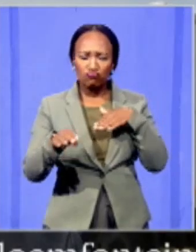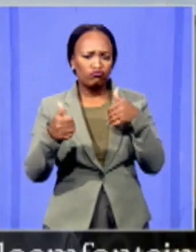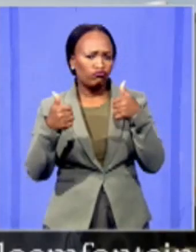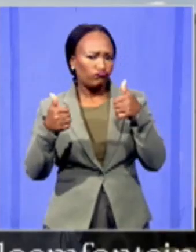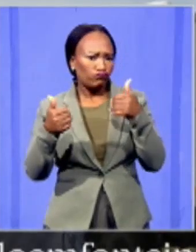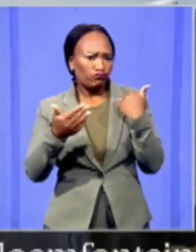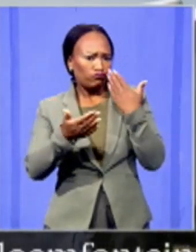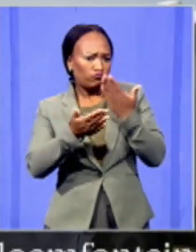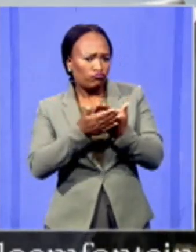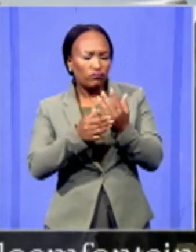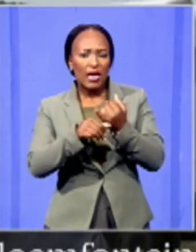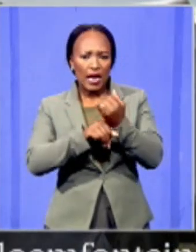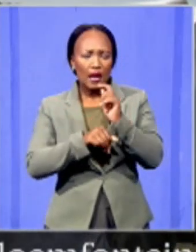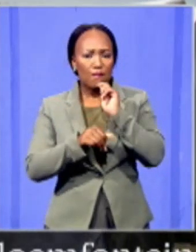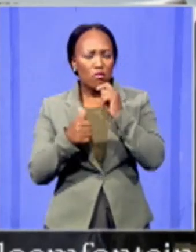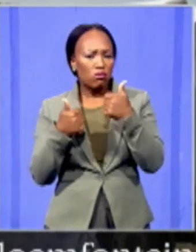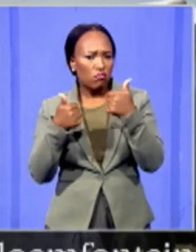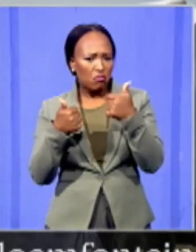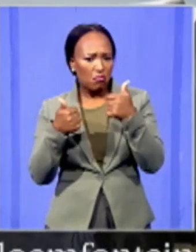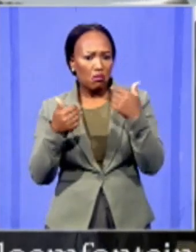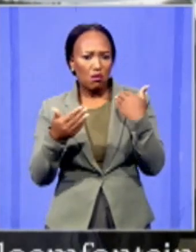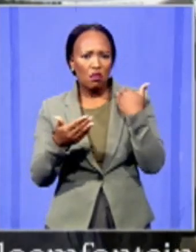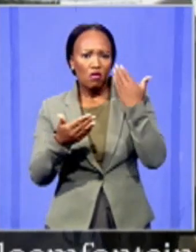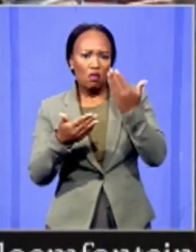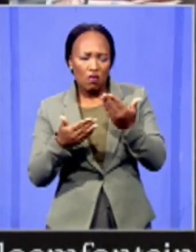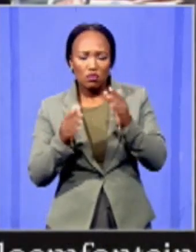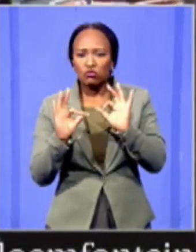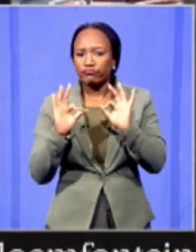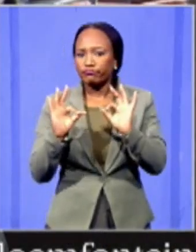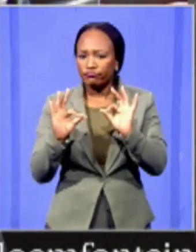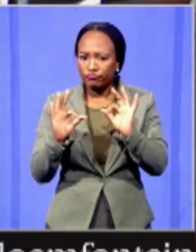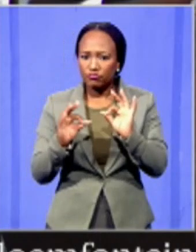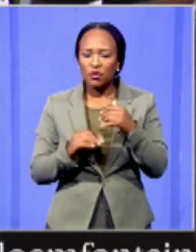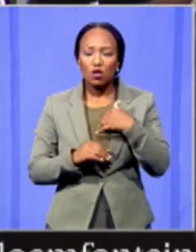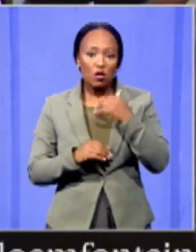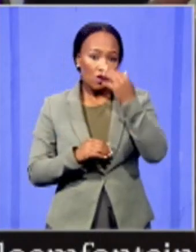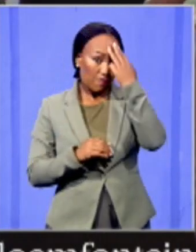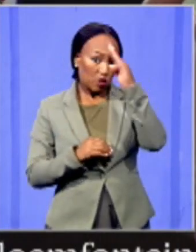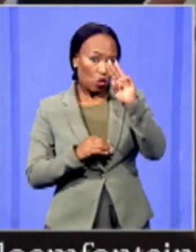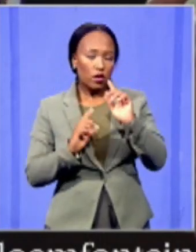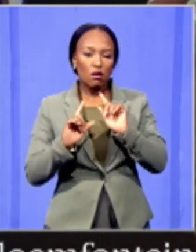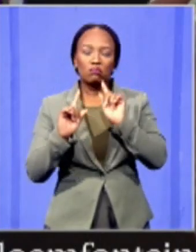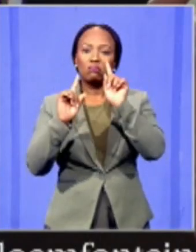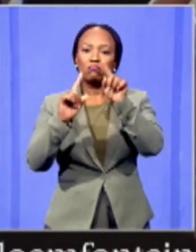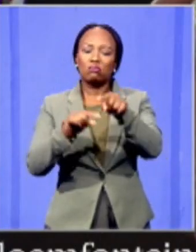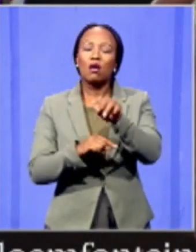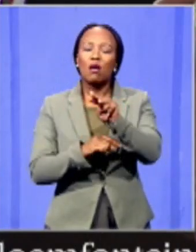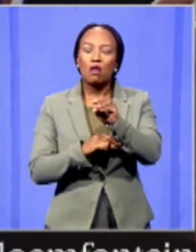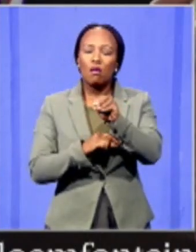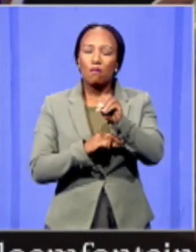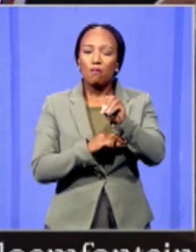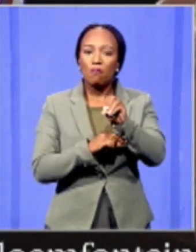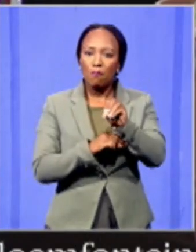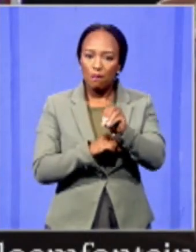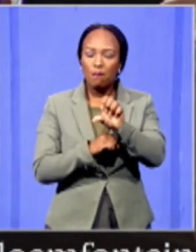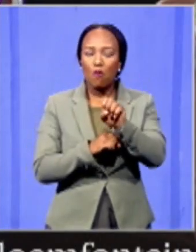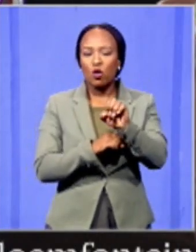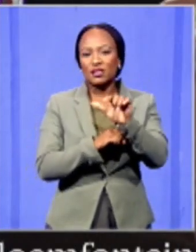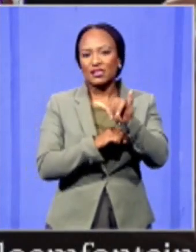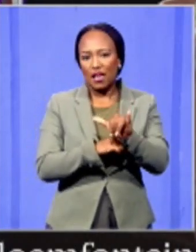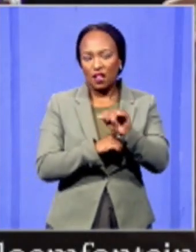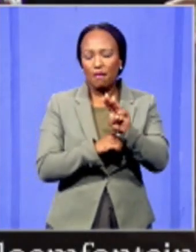the morning, so I think maybe do pick up in the afternoon, but so far so good. We're from Pretoria. We're going to Mossel Bay now, and yeah, it's been safe. There's a lot